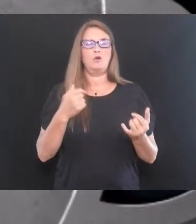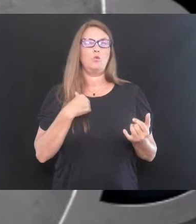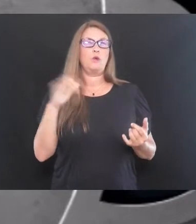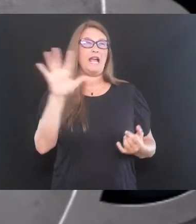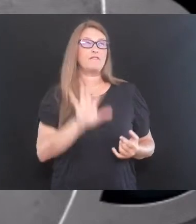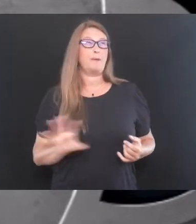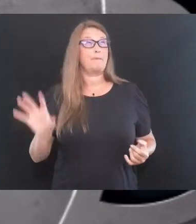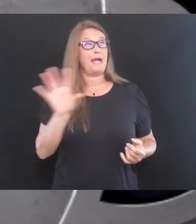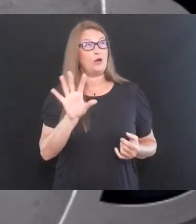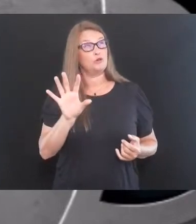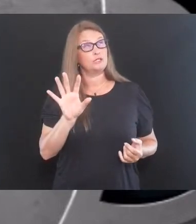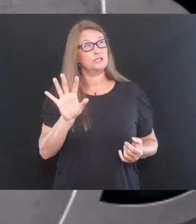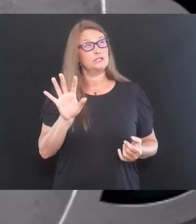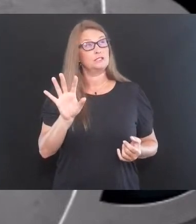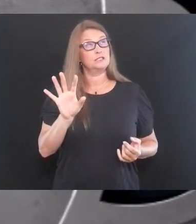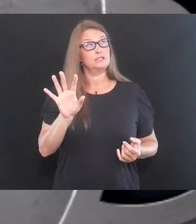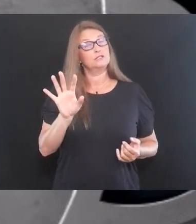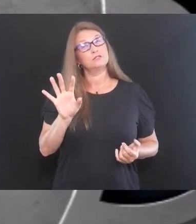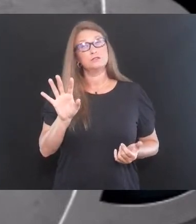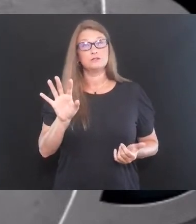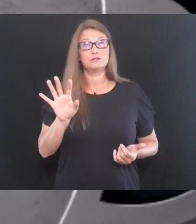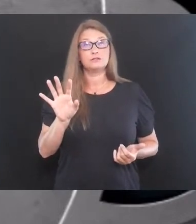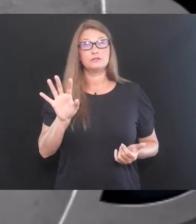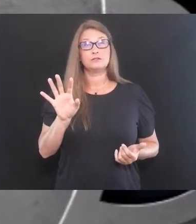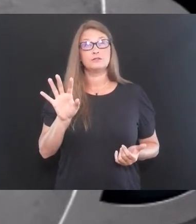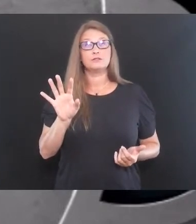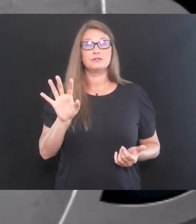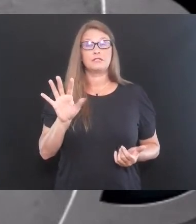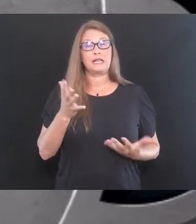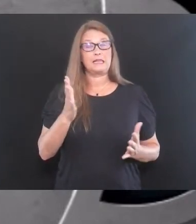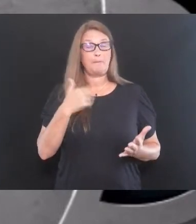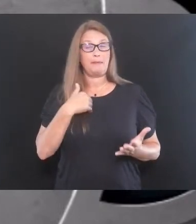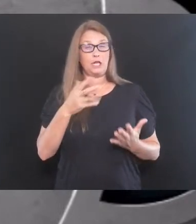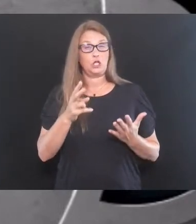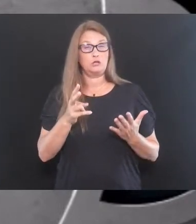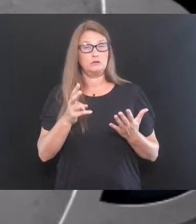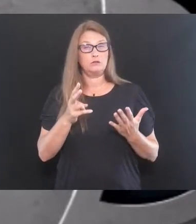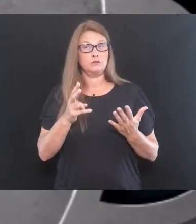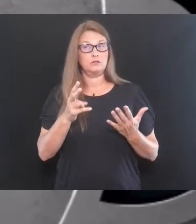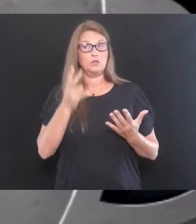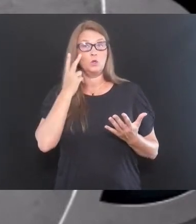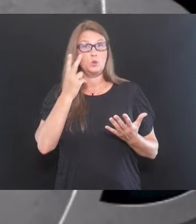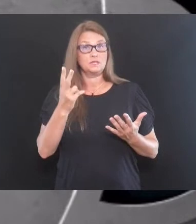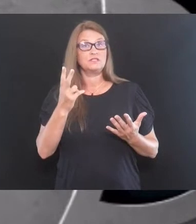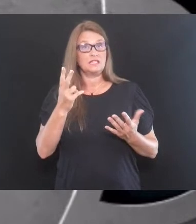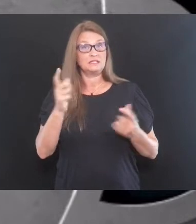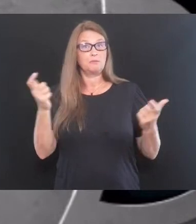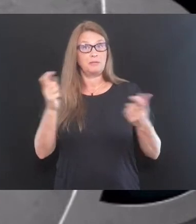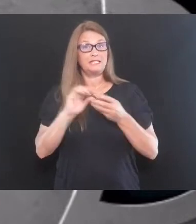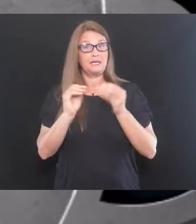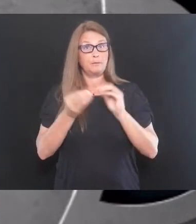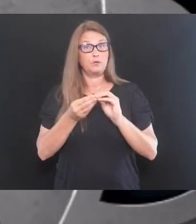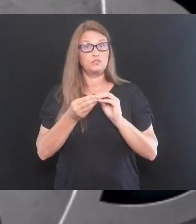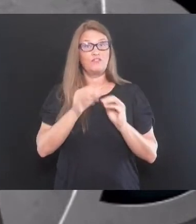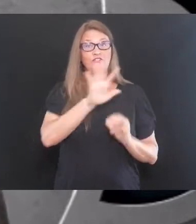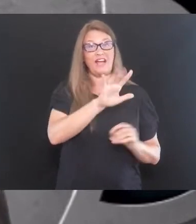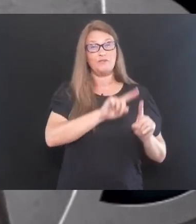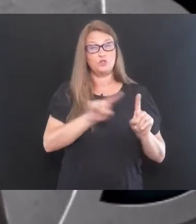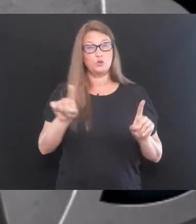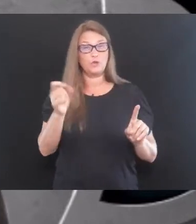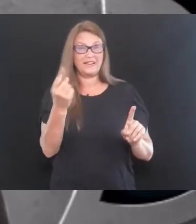about, let me see here. We are seeing some large cases. Our 5 to 11-year-olds, we had